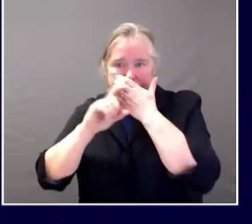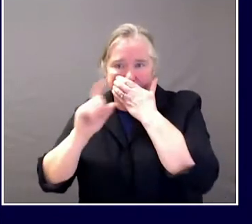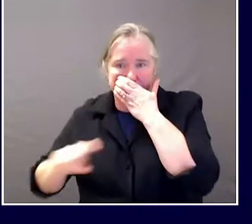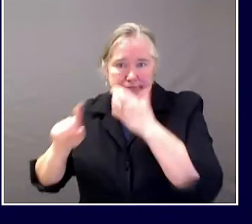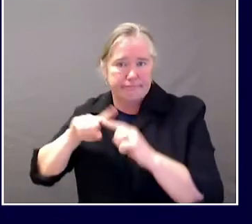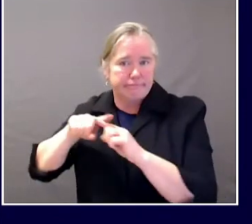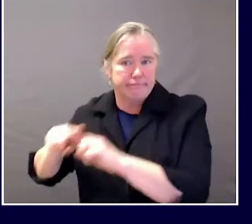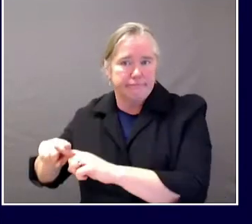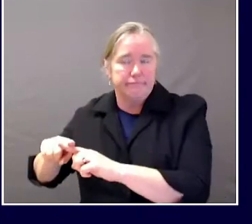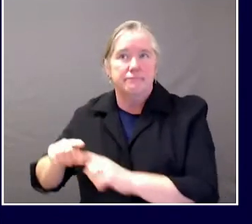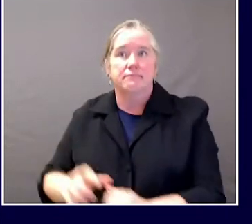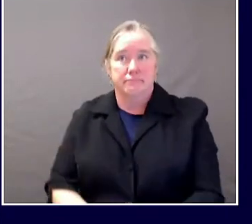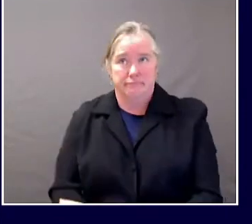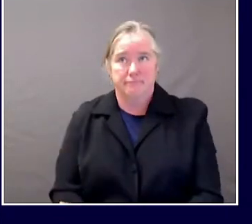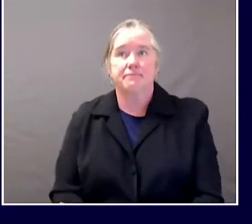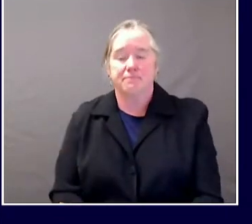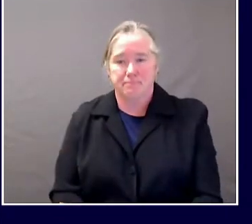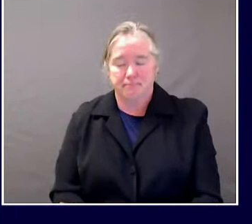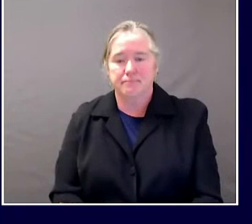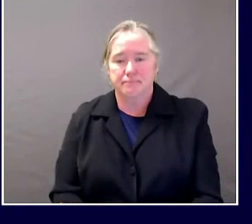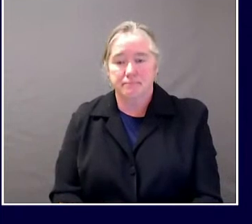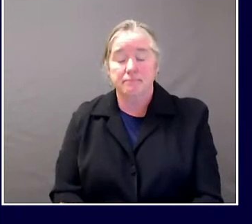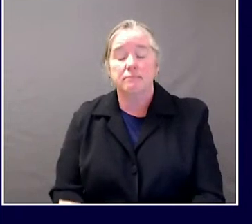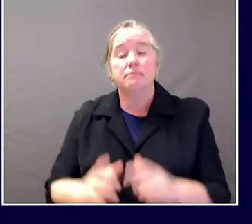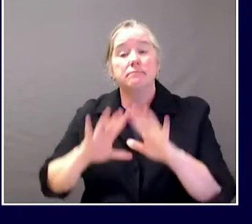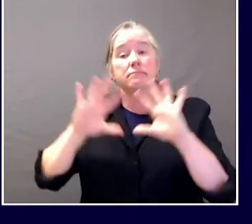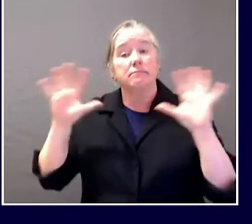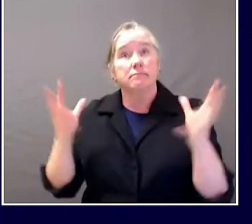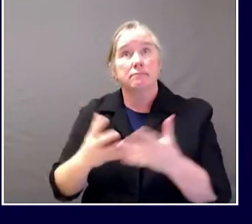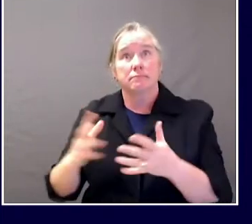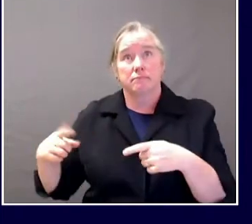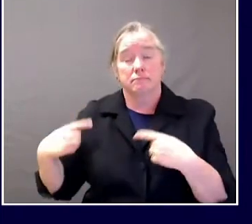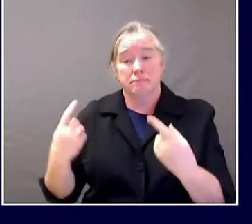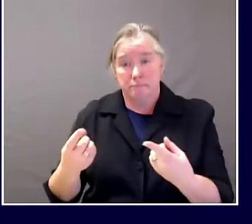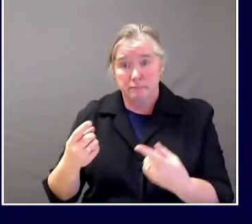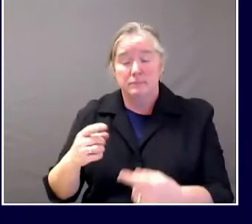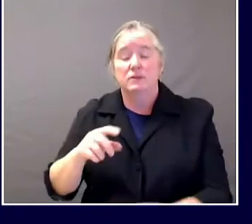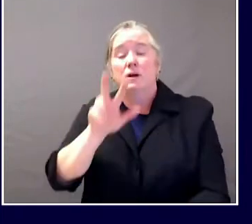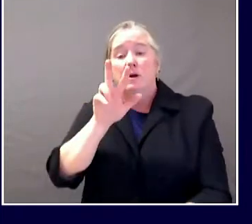ventilator. Among all of our cases,